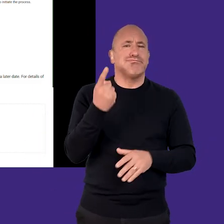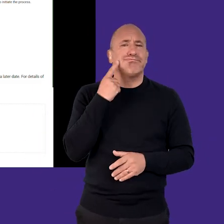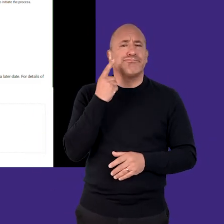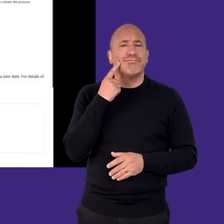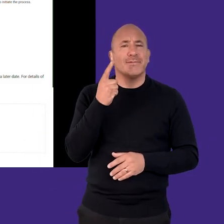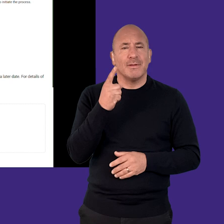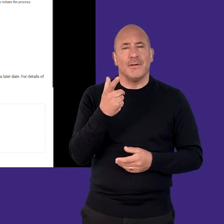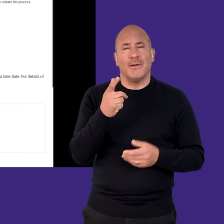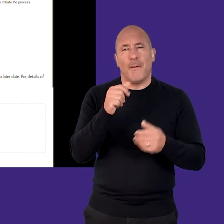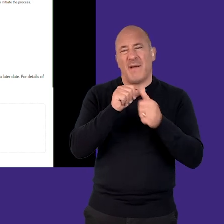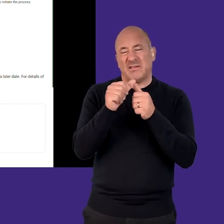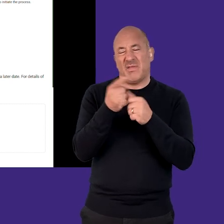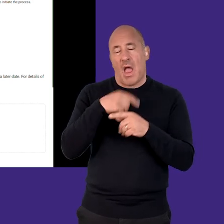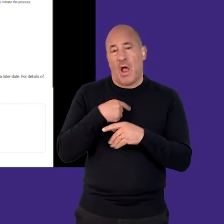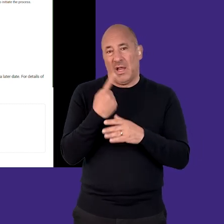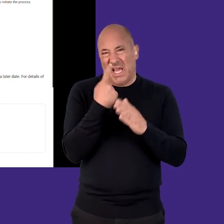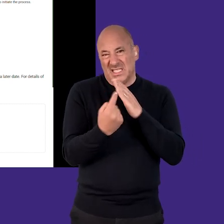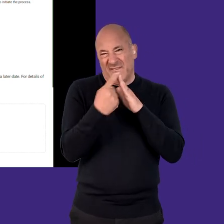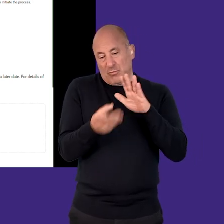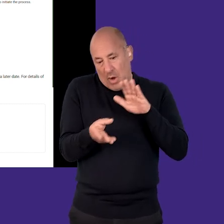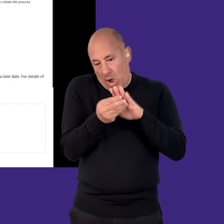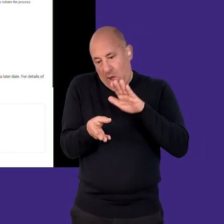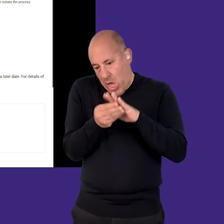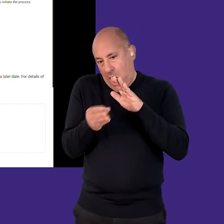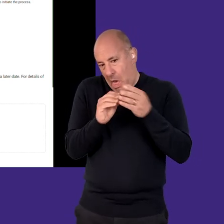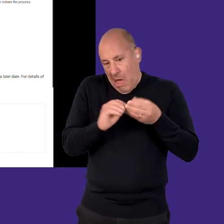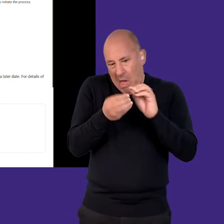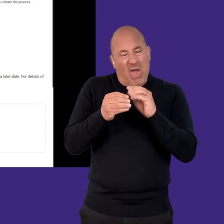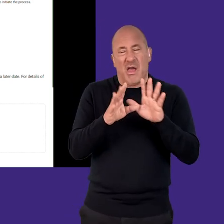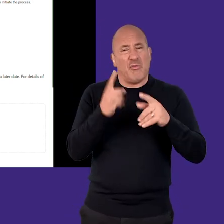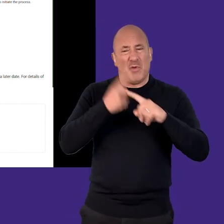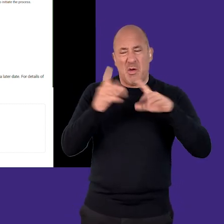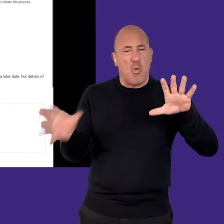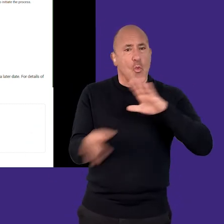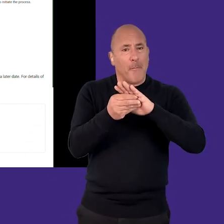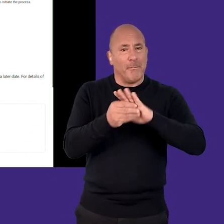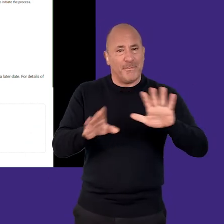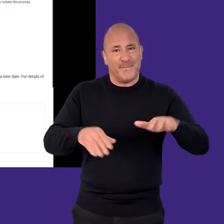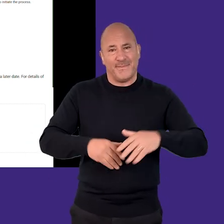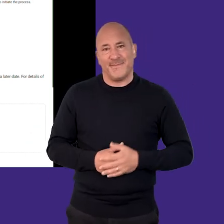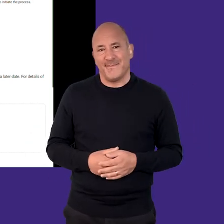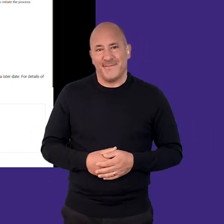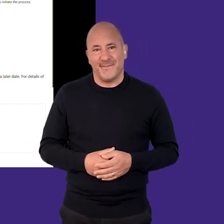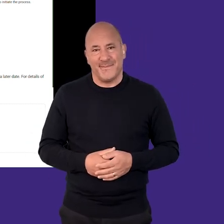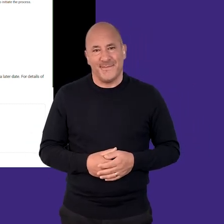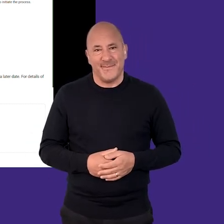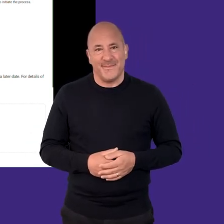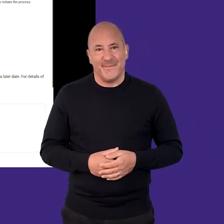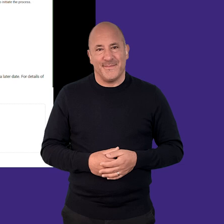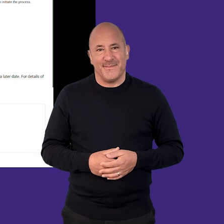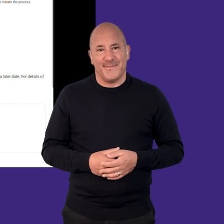to upload, and means that you don't have to create individual items on Illuminate.